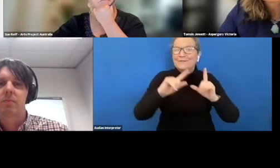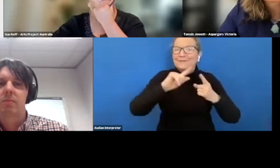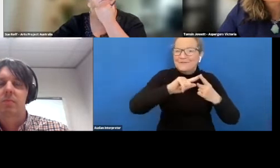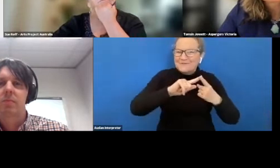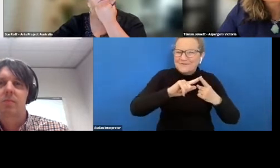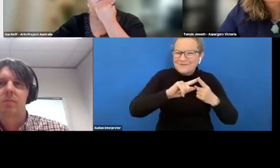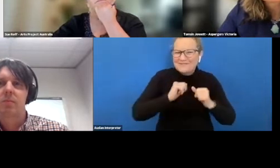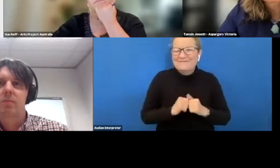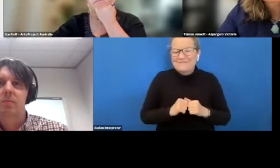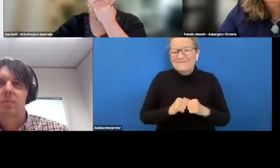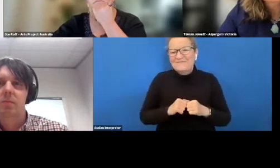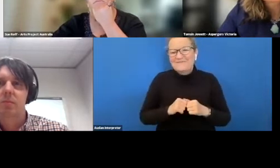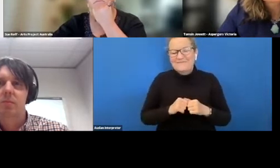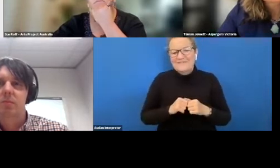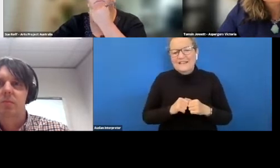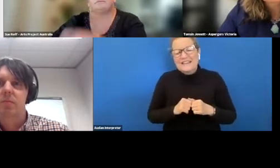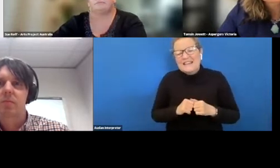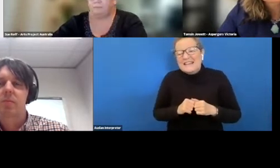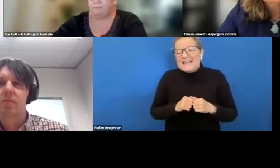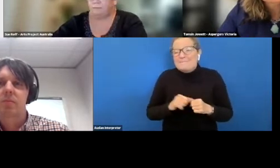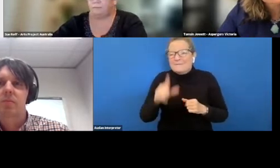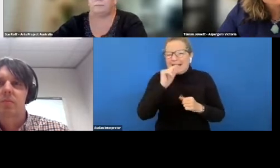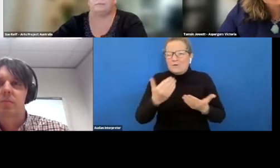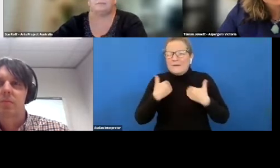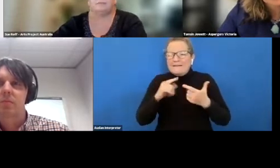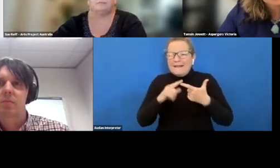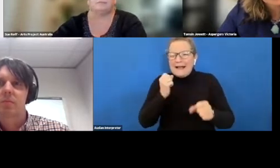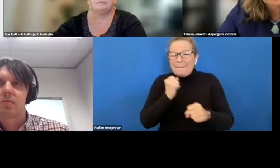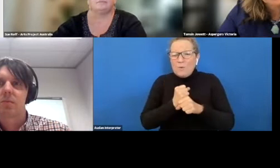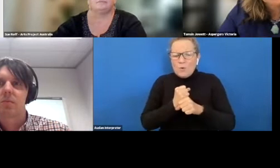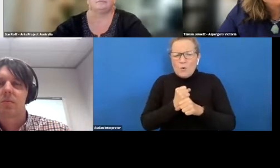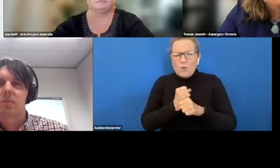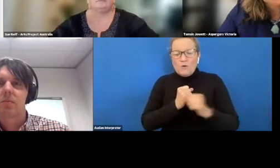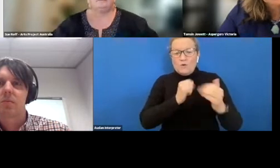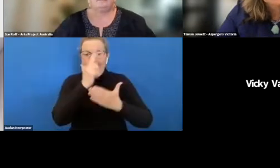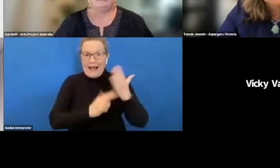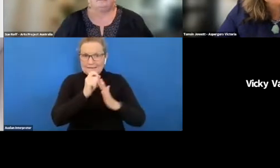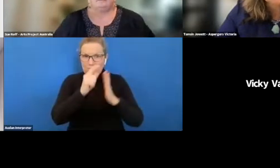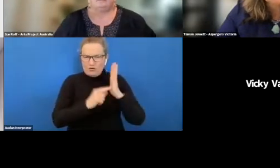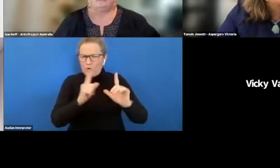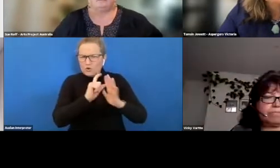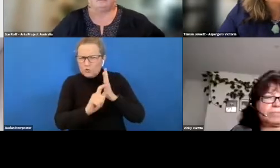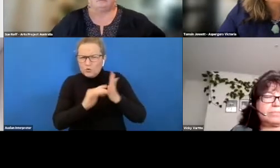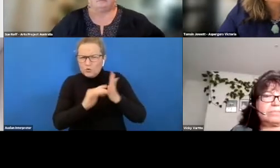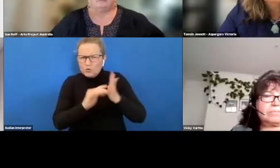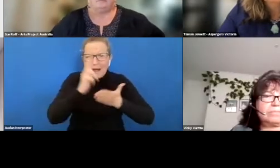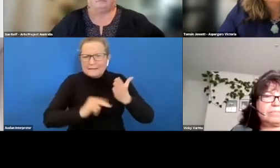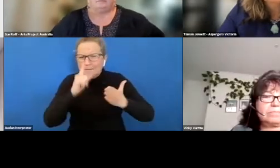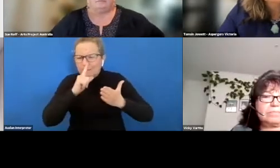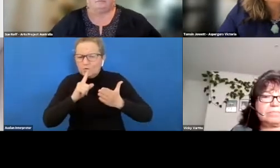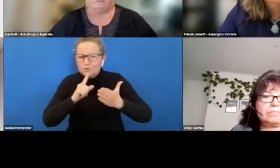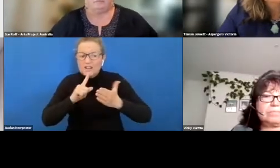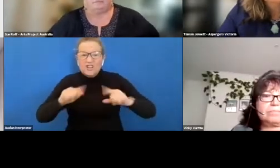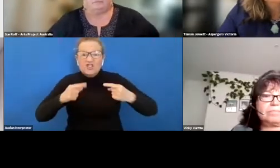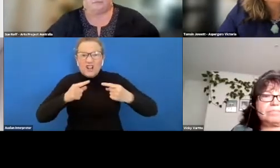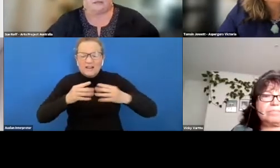um so can you give it can you give us an example of something arts project has done to help artists overcome the challenges they